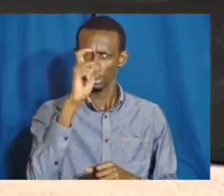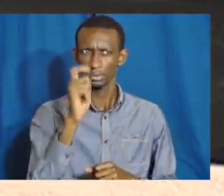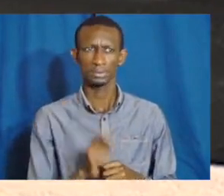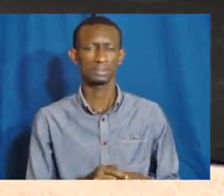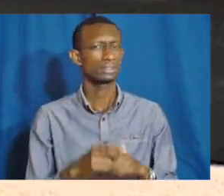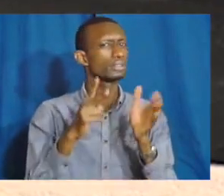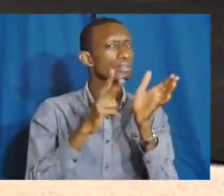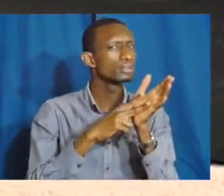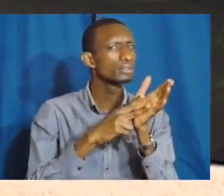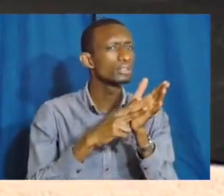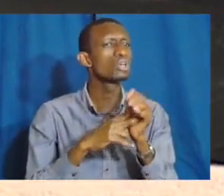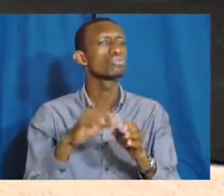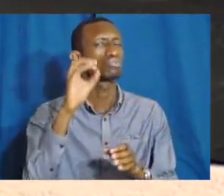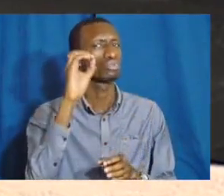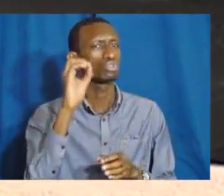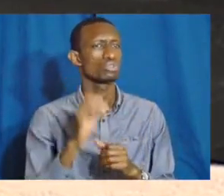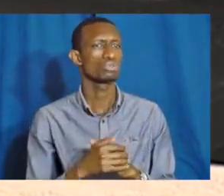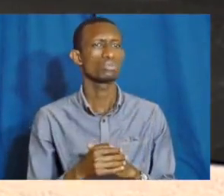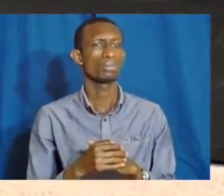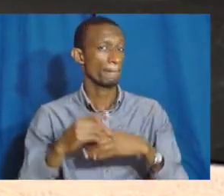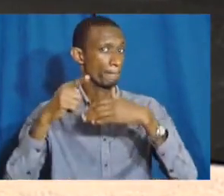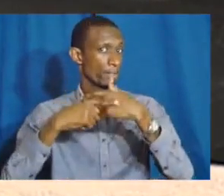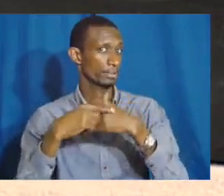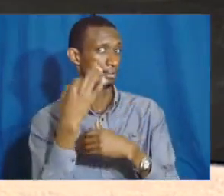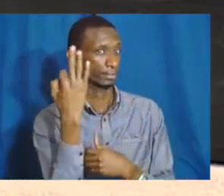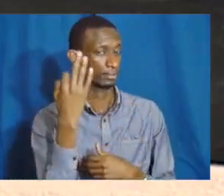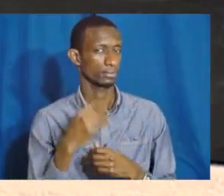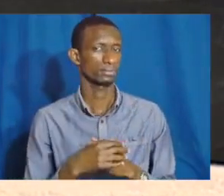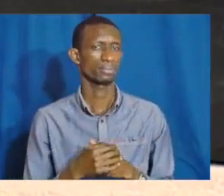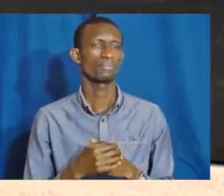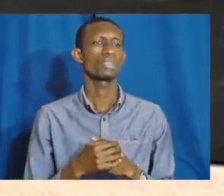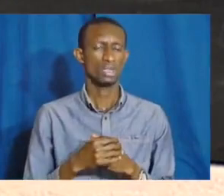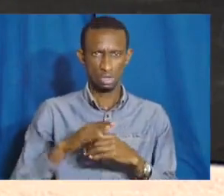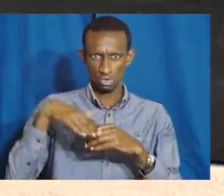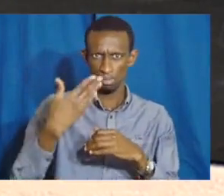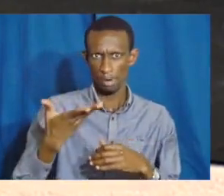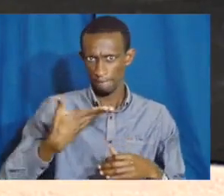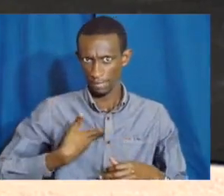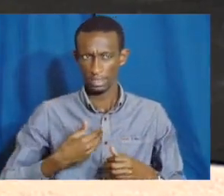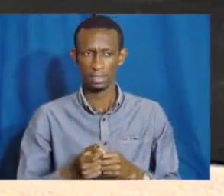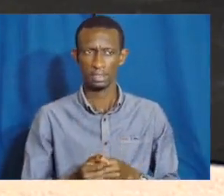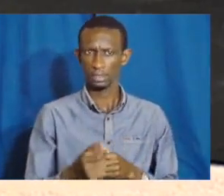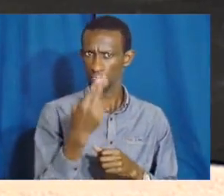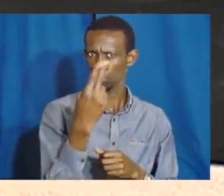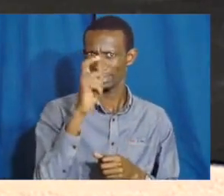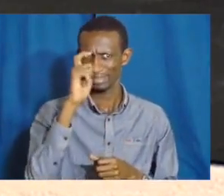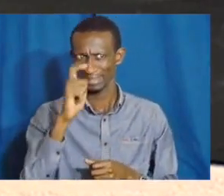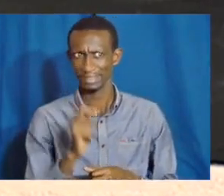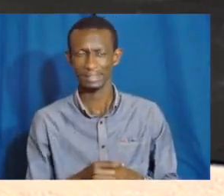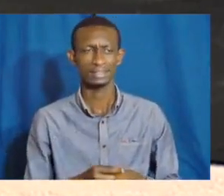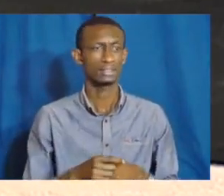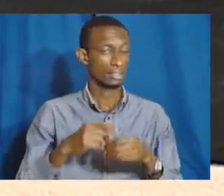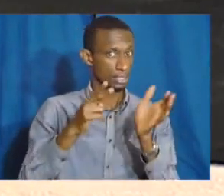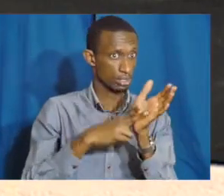will be equal to 0 minus 3. And I will have 2x equals